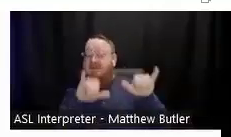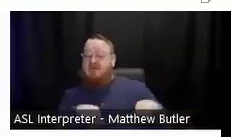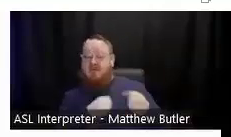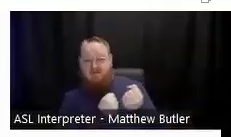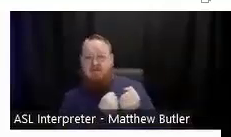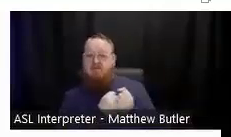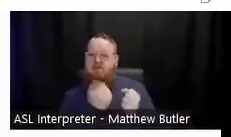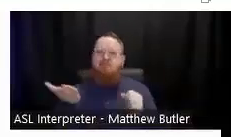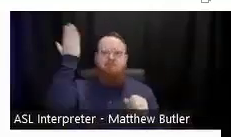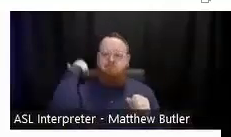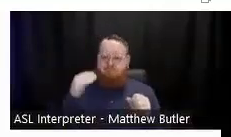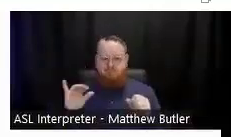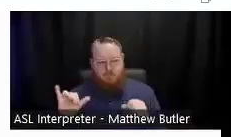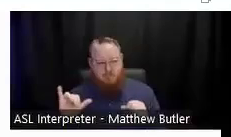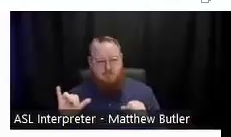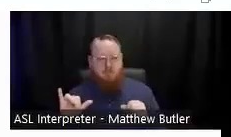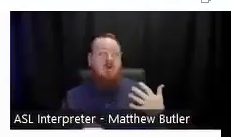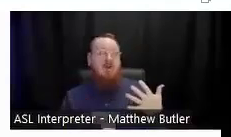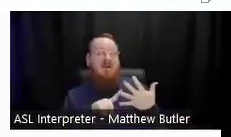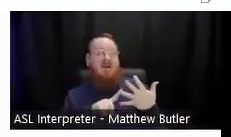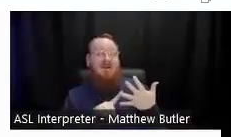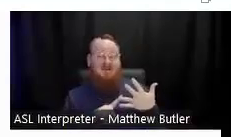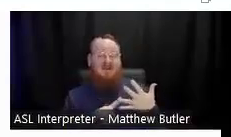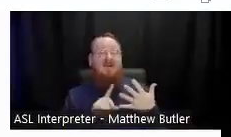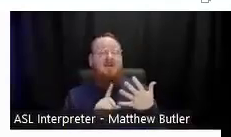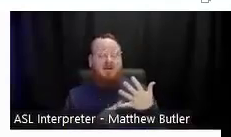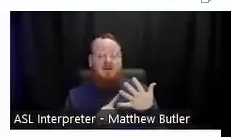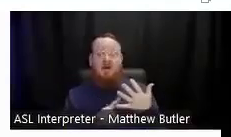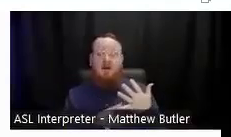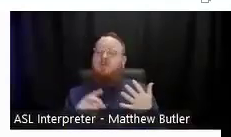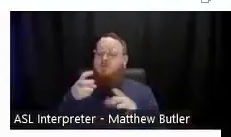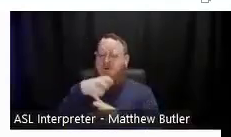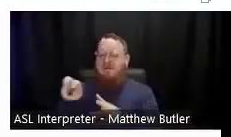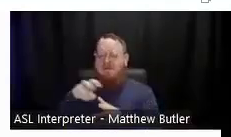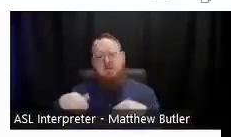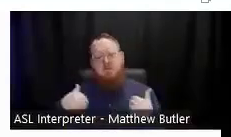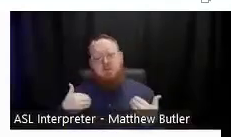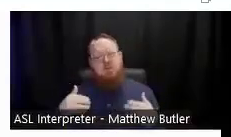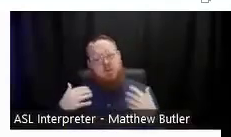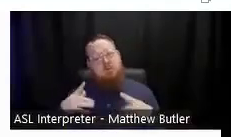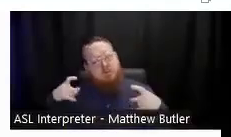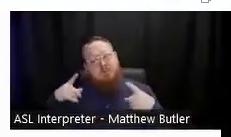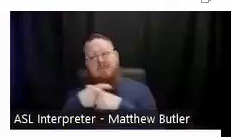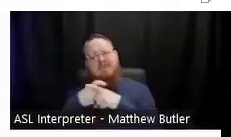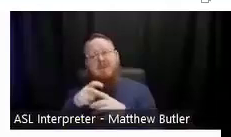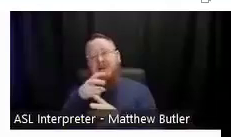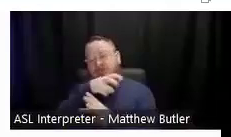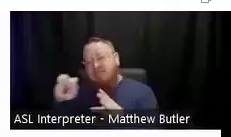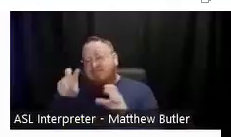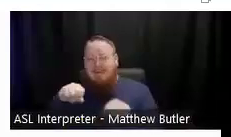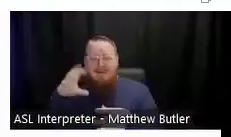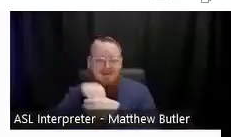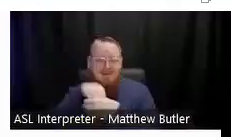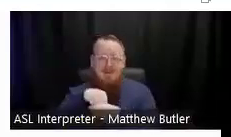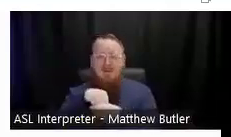of parts, kind of moving parts, actually. But the transition includes